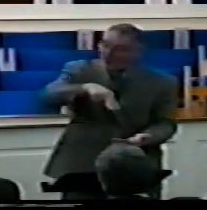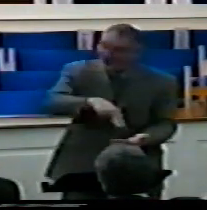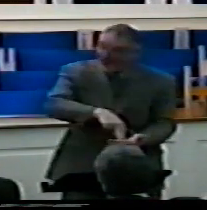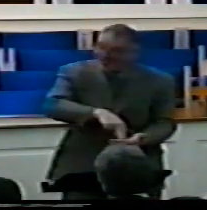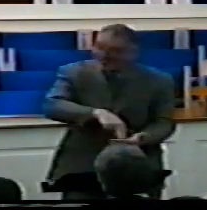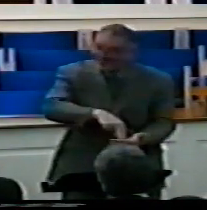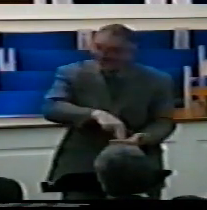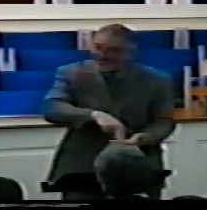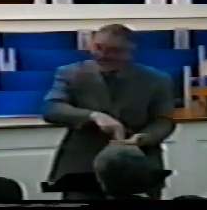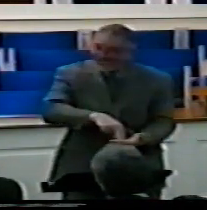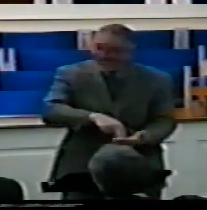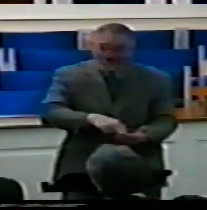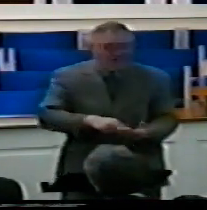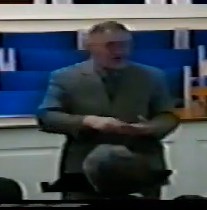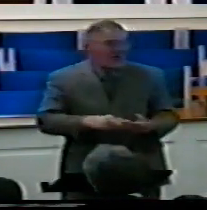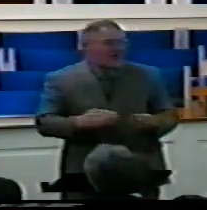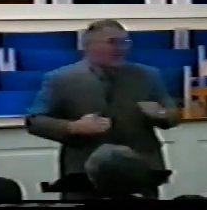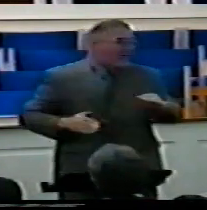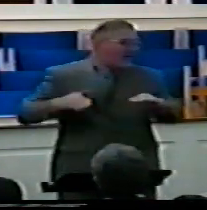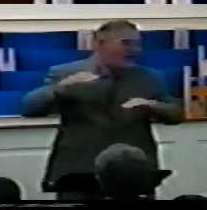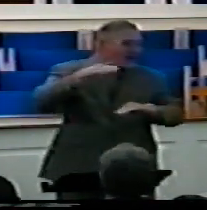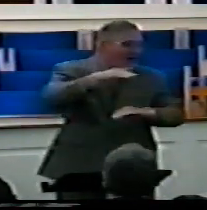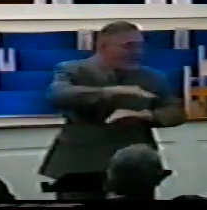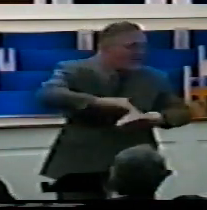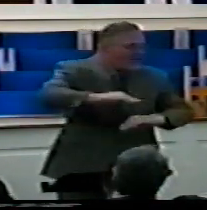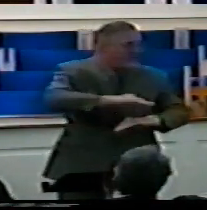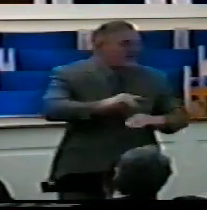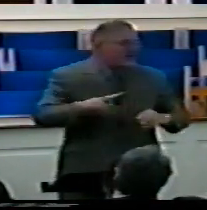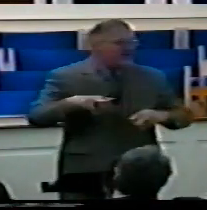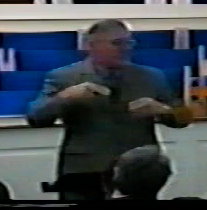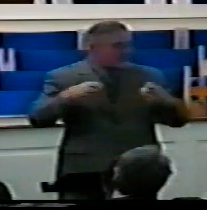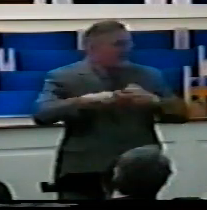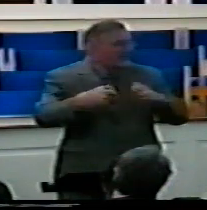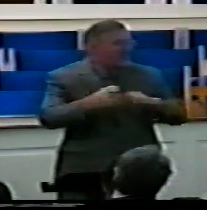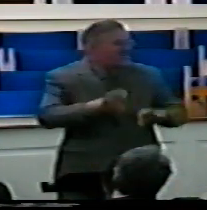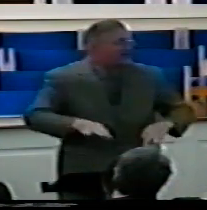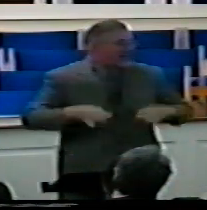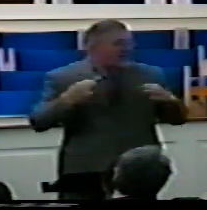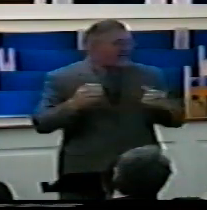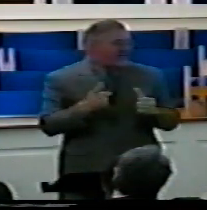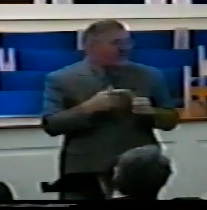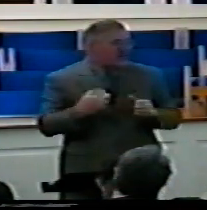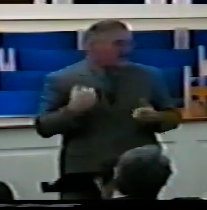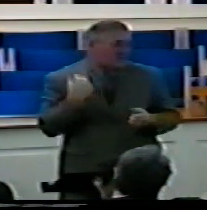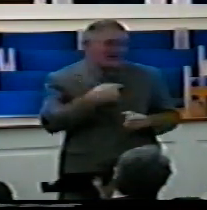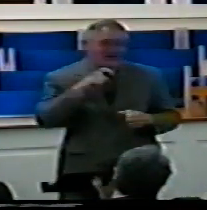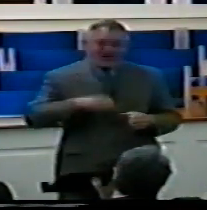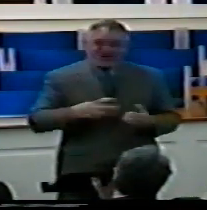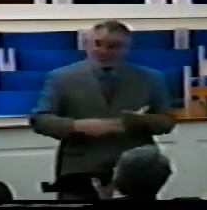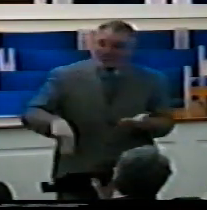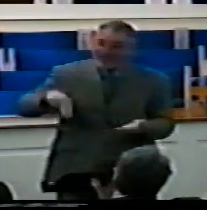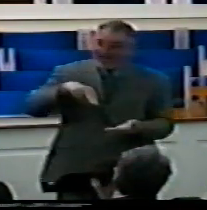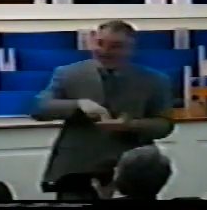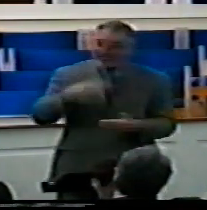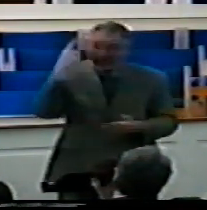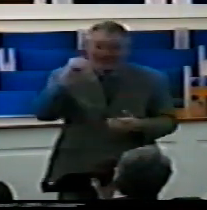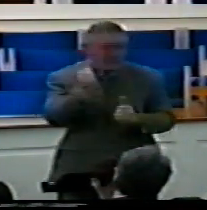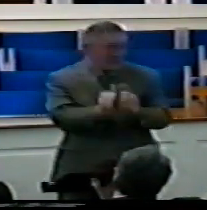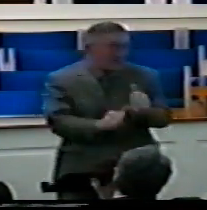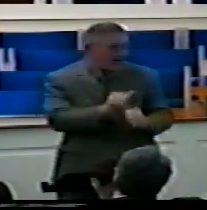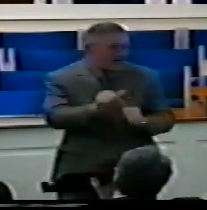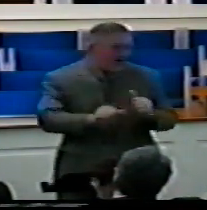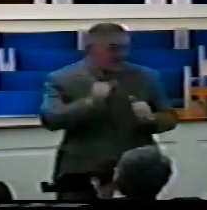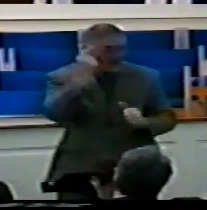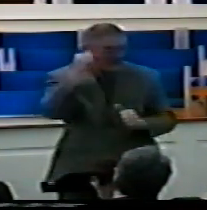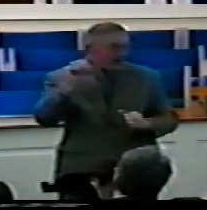rise up over the problems of life. Why do we need to rise up? First of all, we need to rise up for each other. Amen? For the cause of